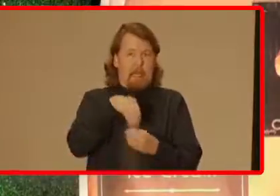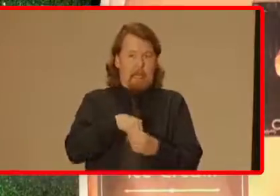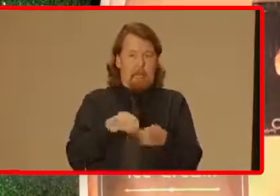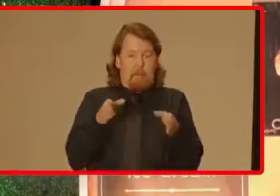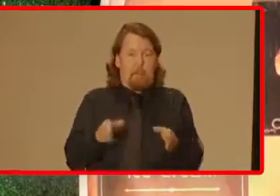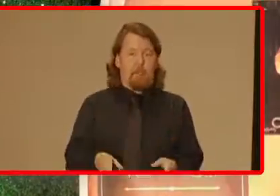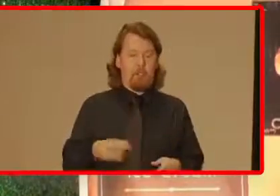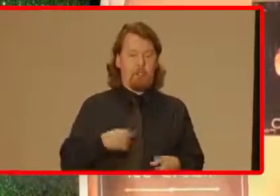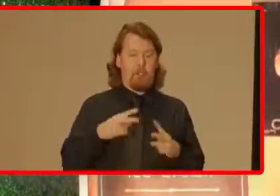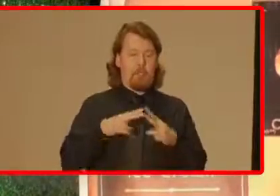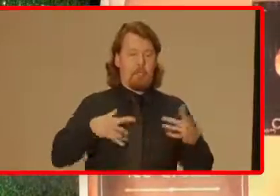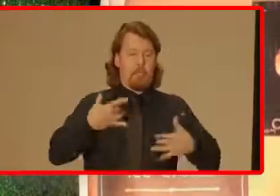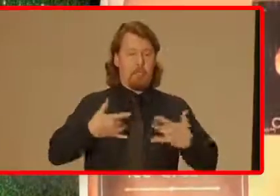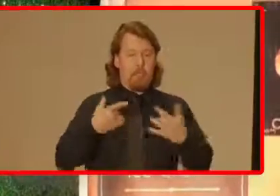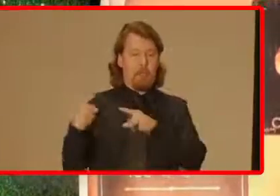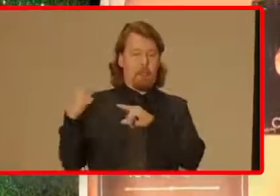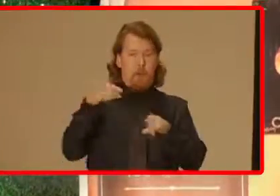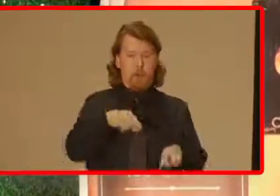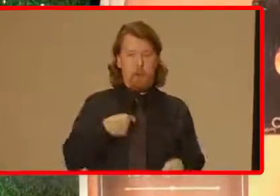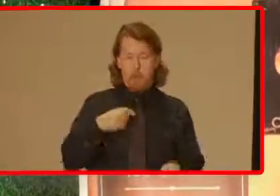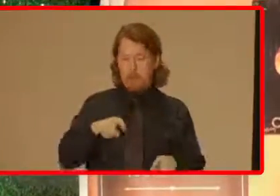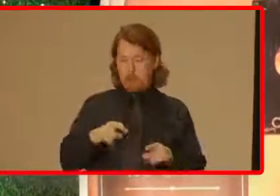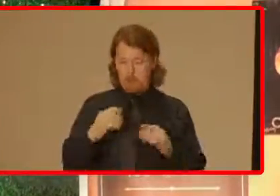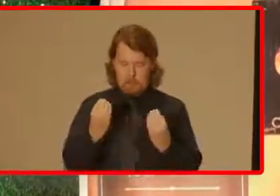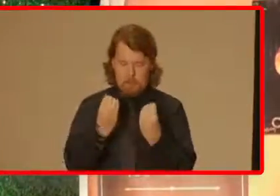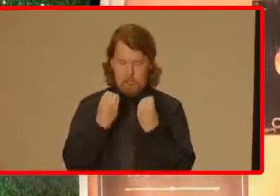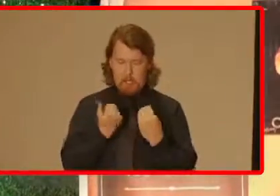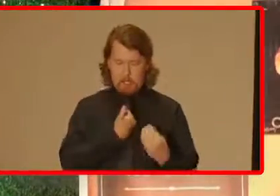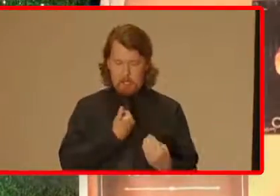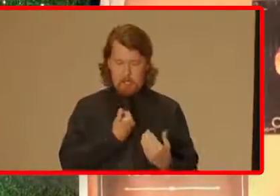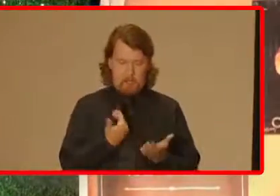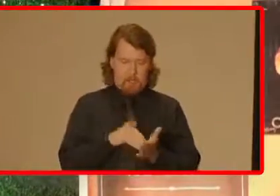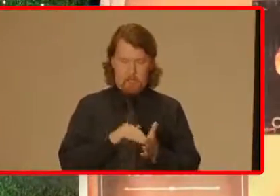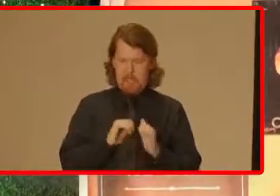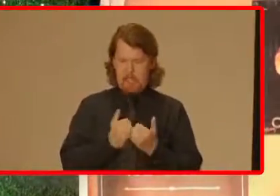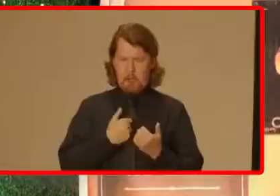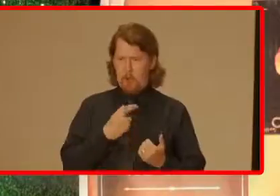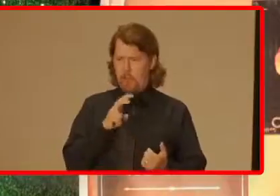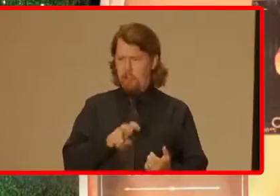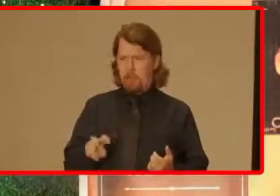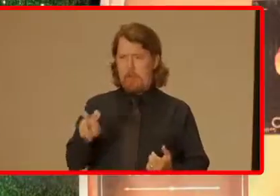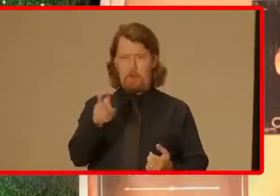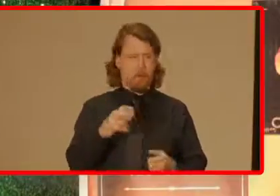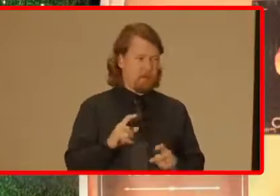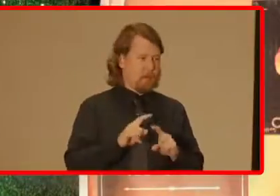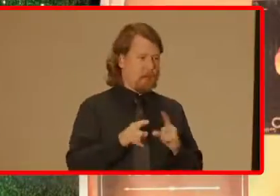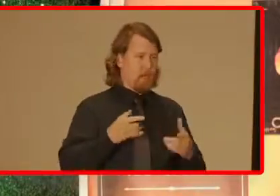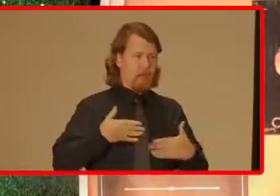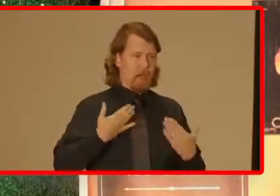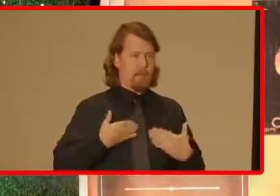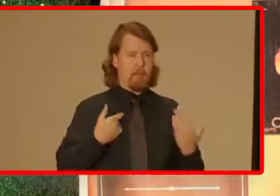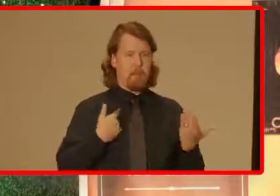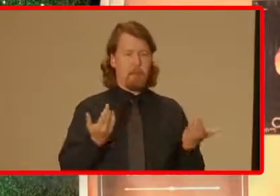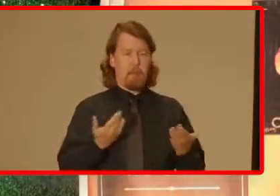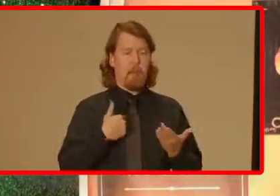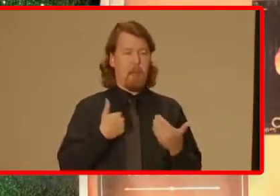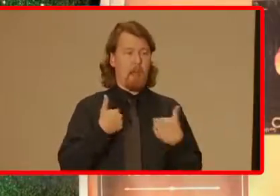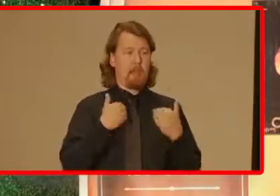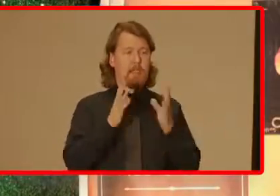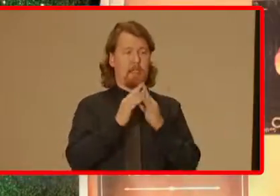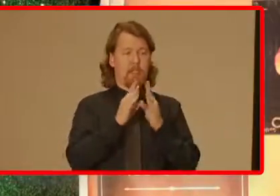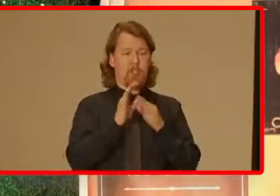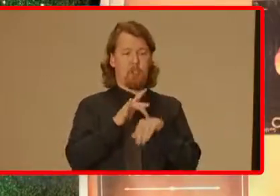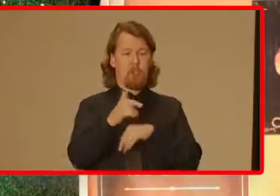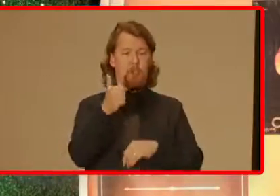here, and I had to kind of teach myself again how to travel, but very glad to be here. I had a session earlier